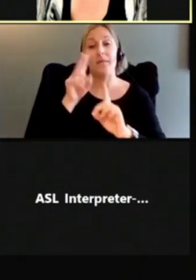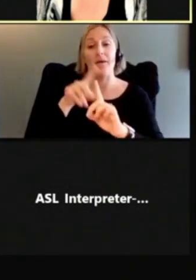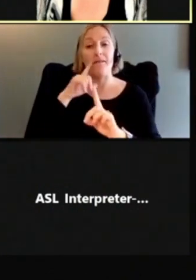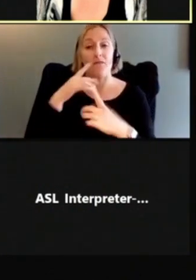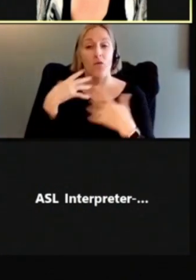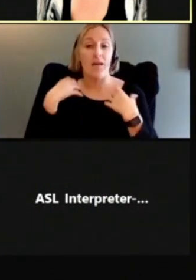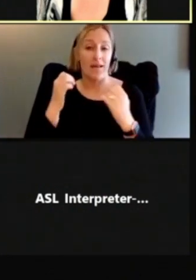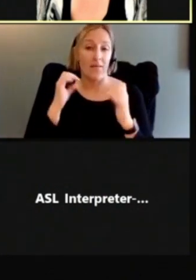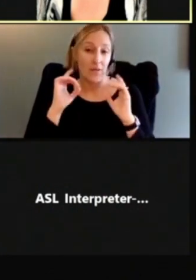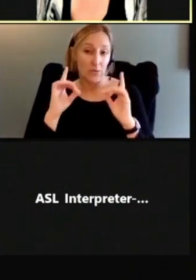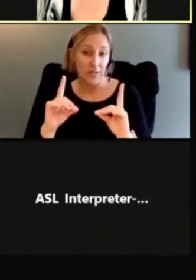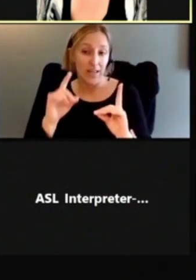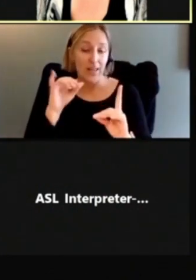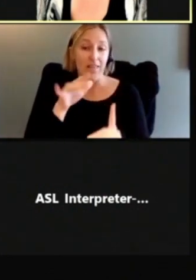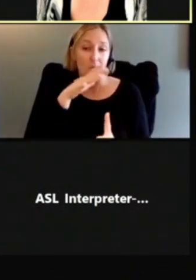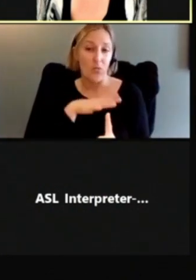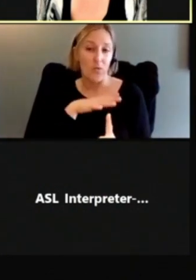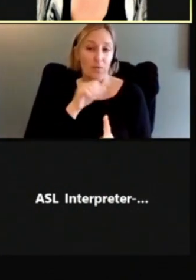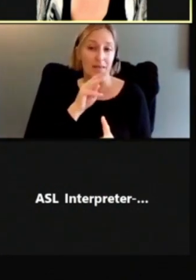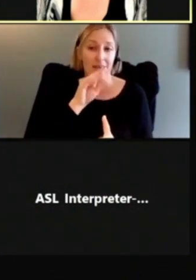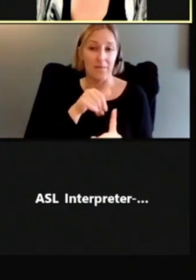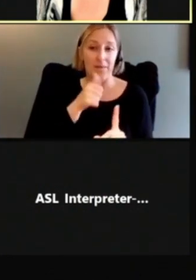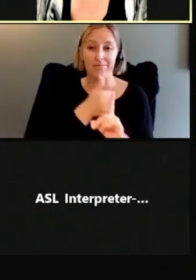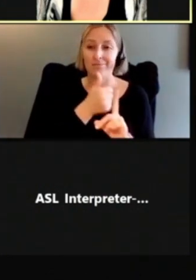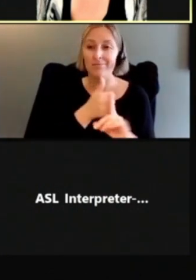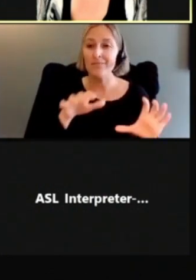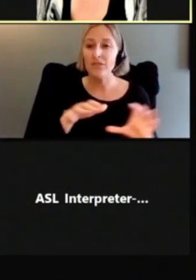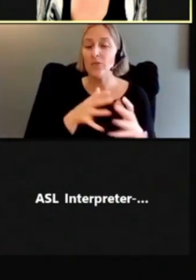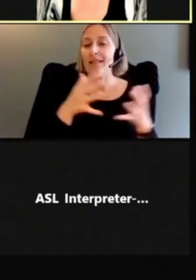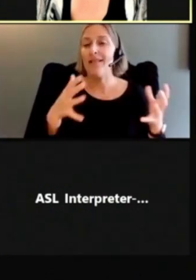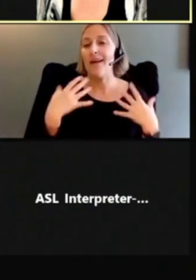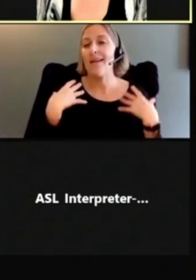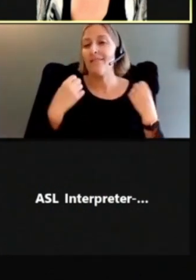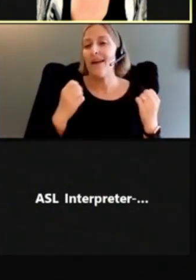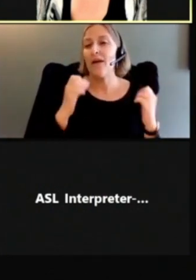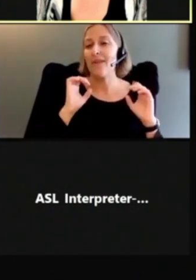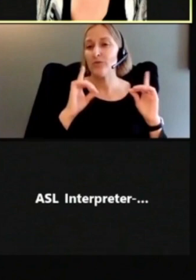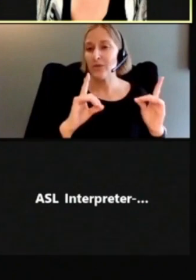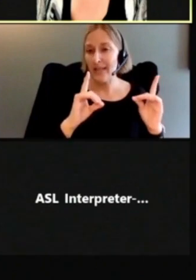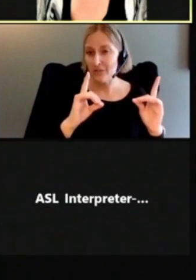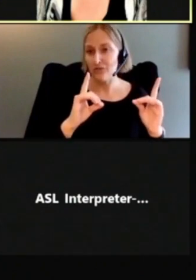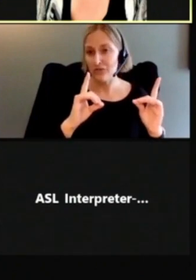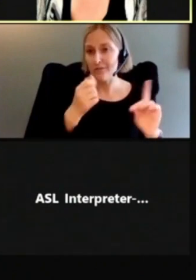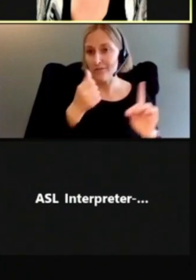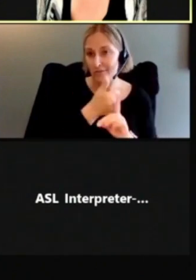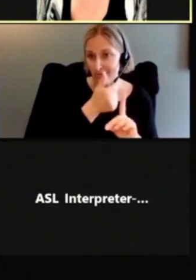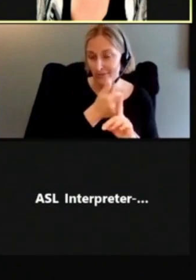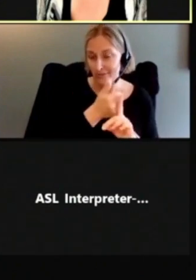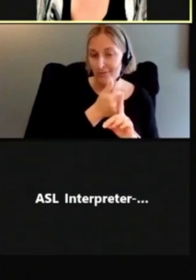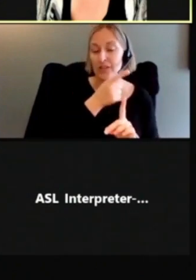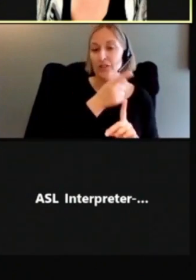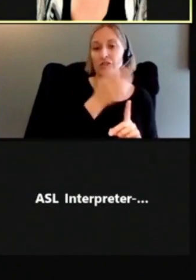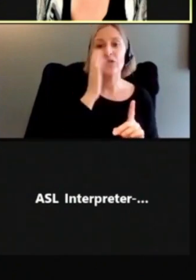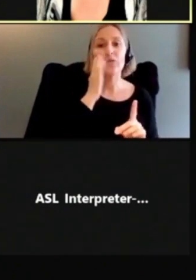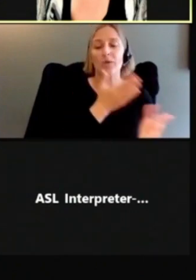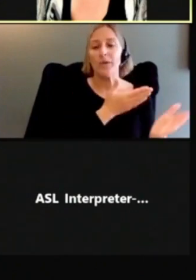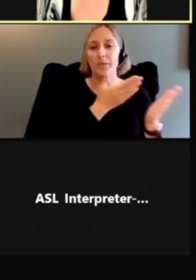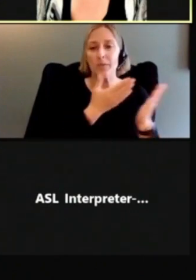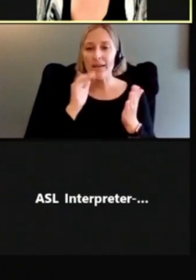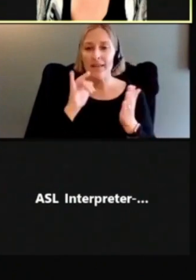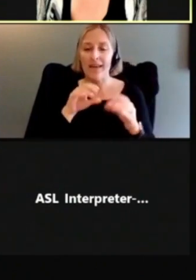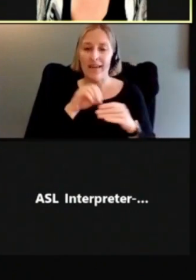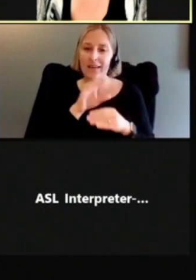And in fact, Amy does a lot of health education materials. So she does bring that into the writing, and